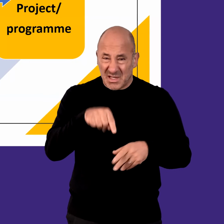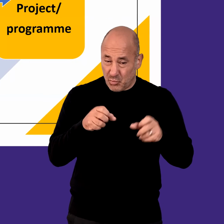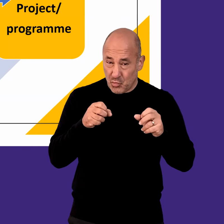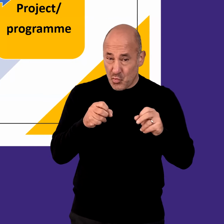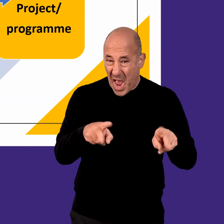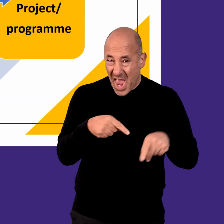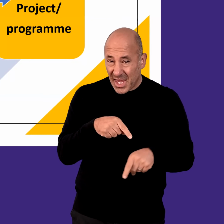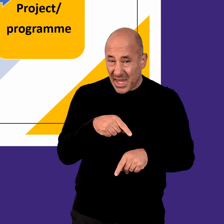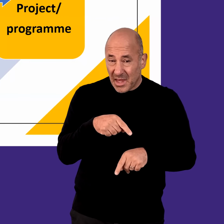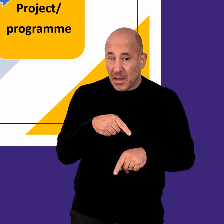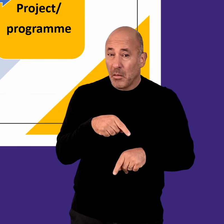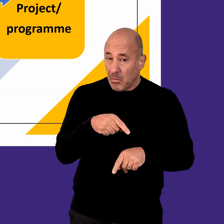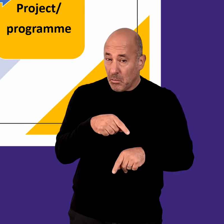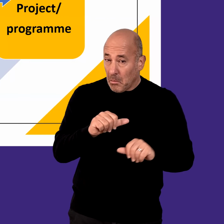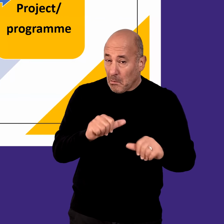together.